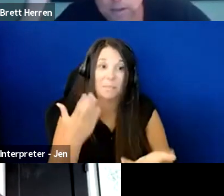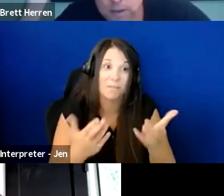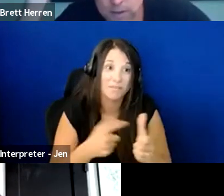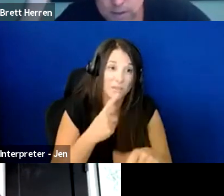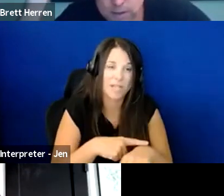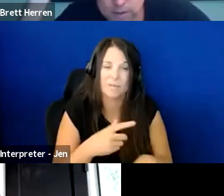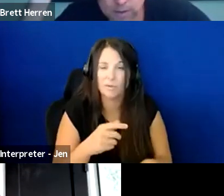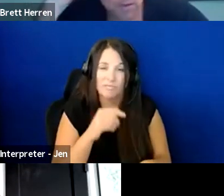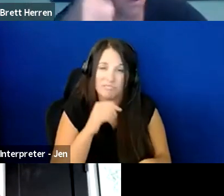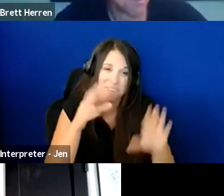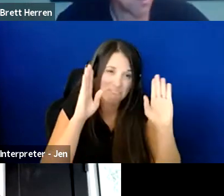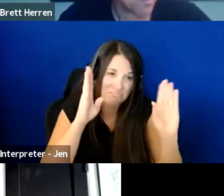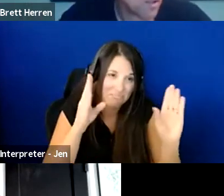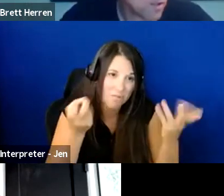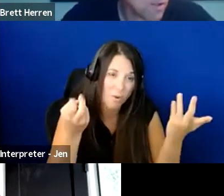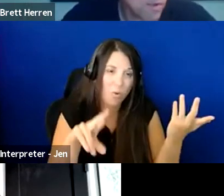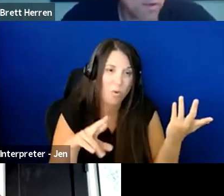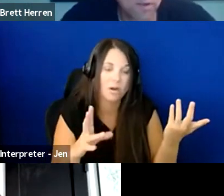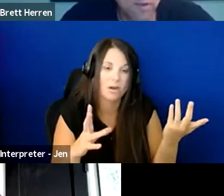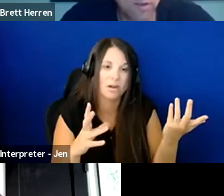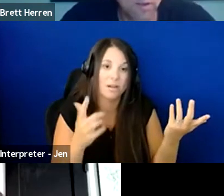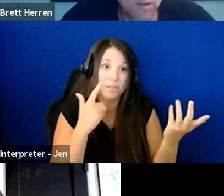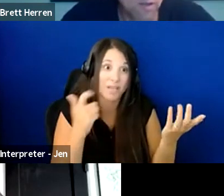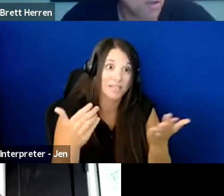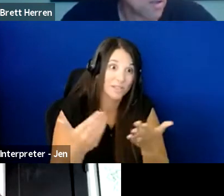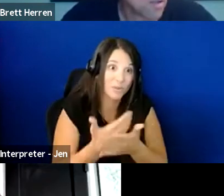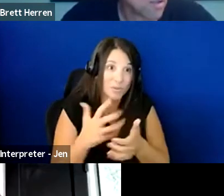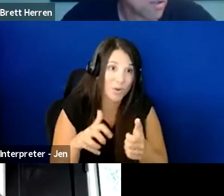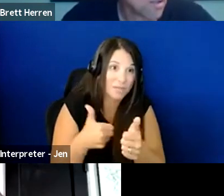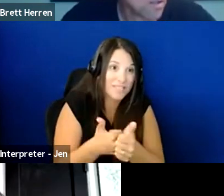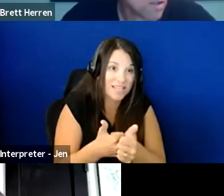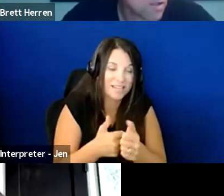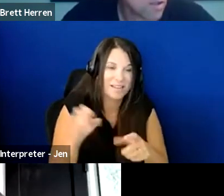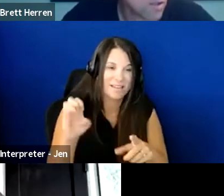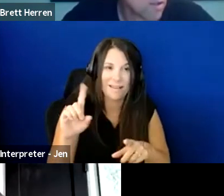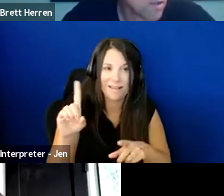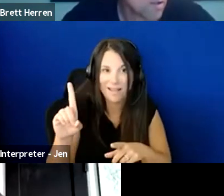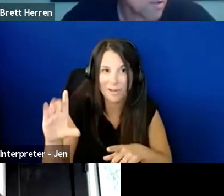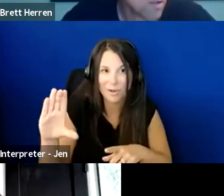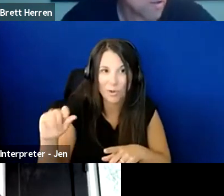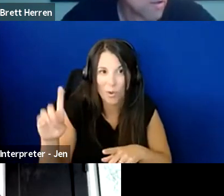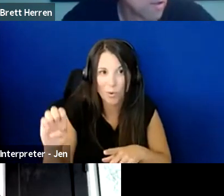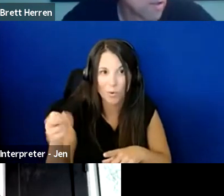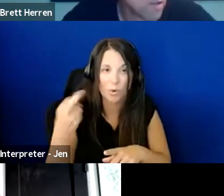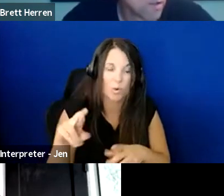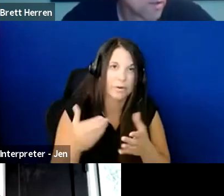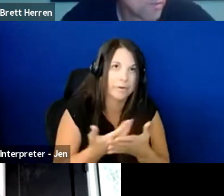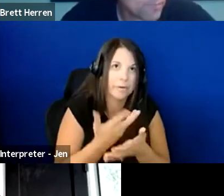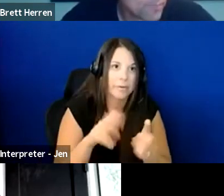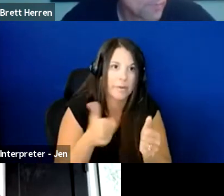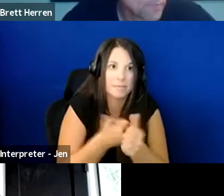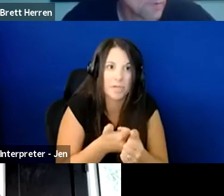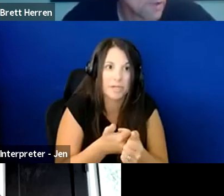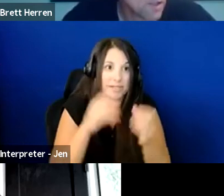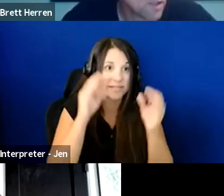much attention to before, or because it's new and updated ed code or new and updated,